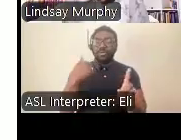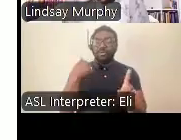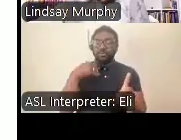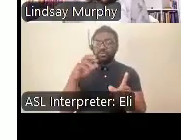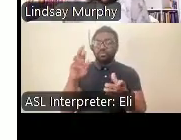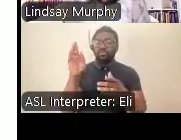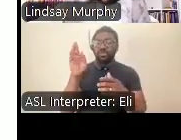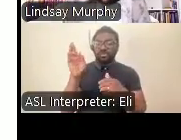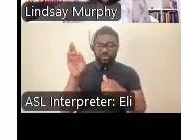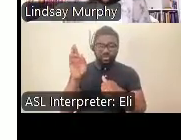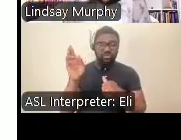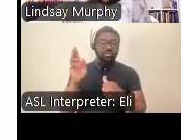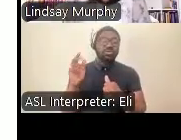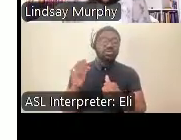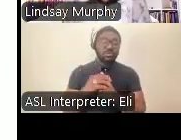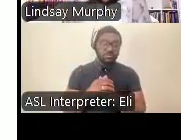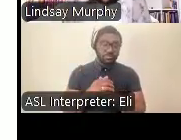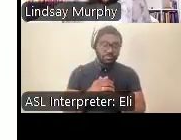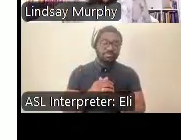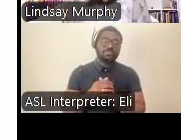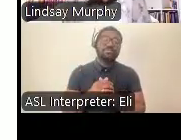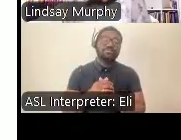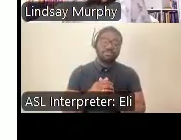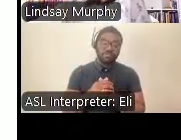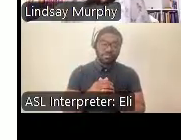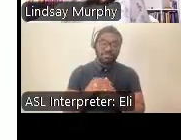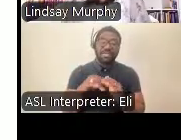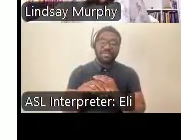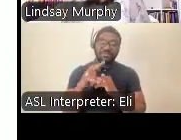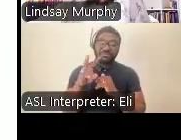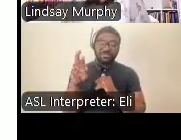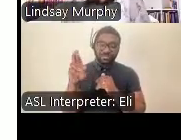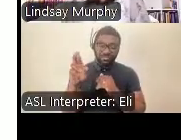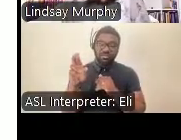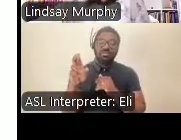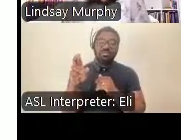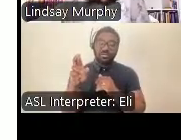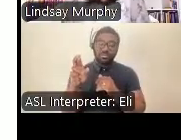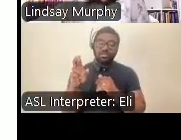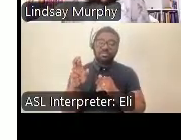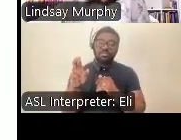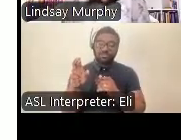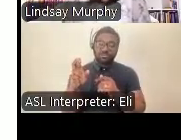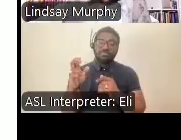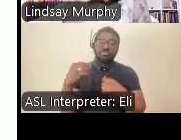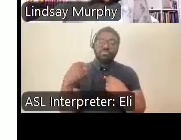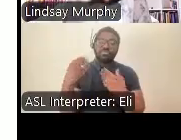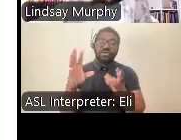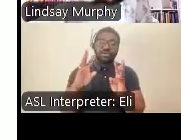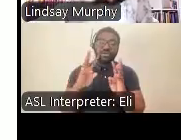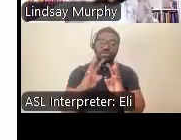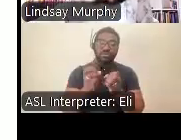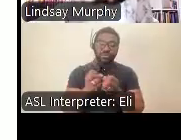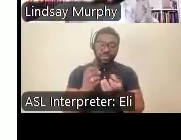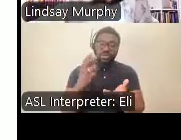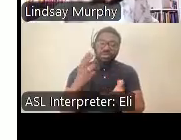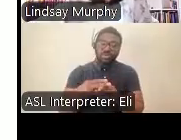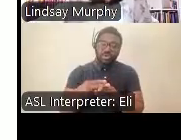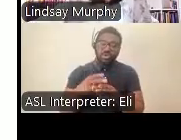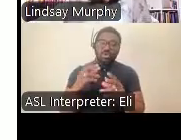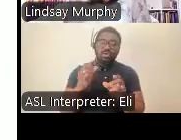local experts from programs who serve individuals in recovery to provide a webinar called Creating a